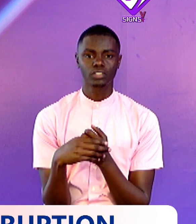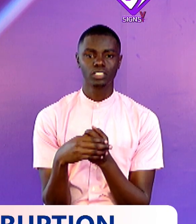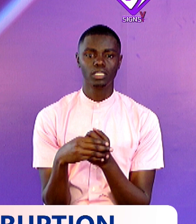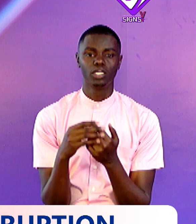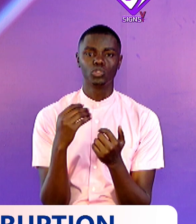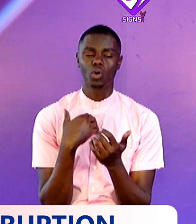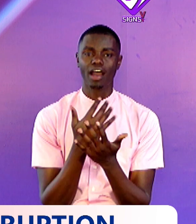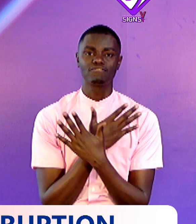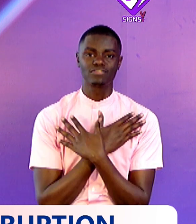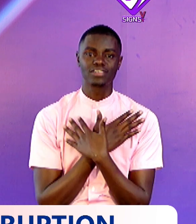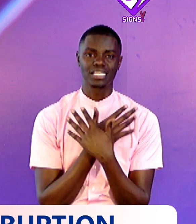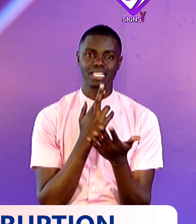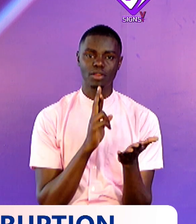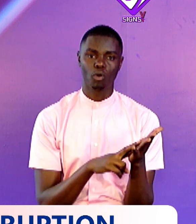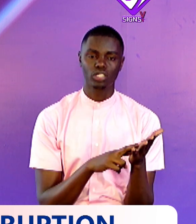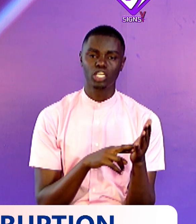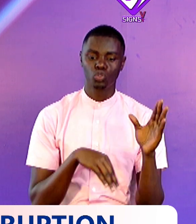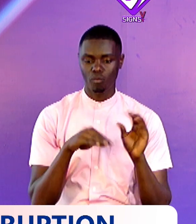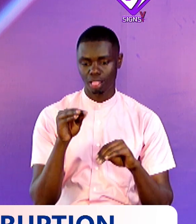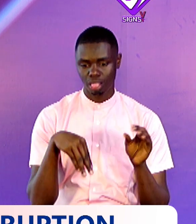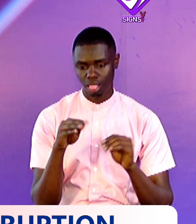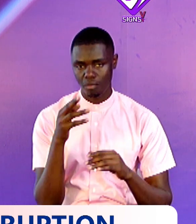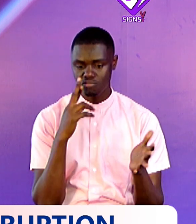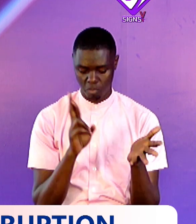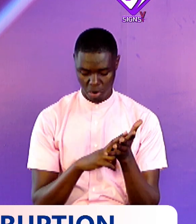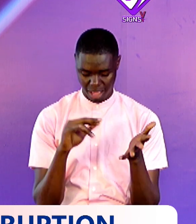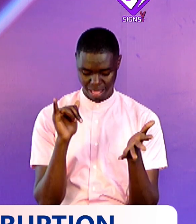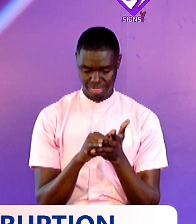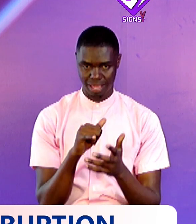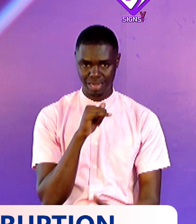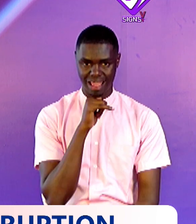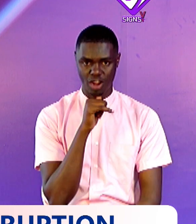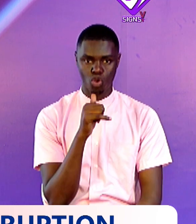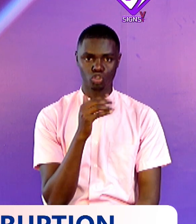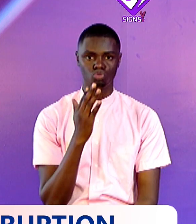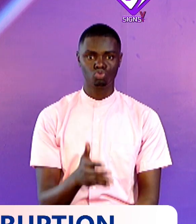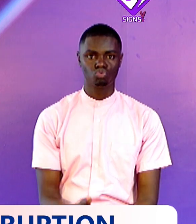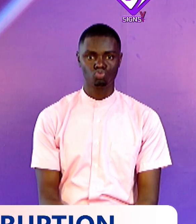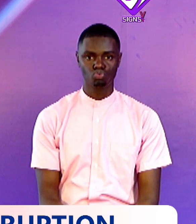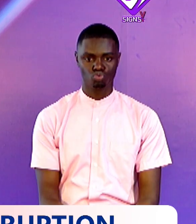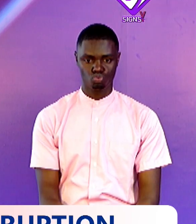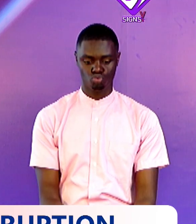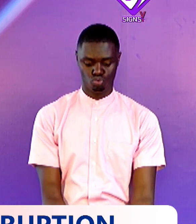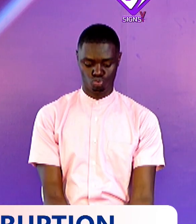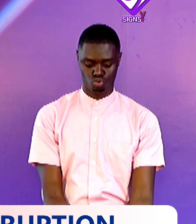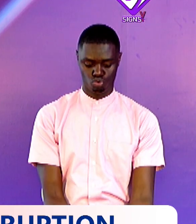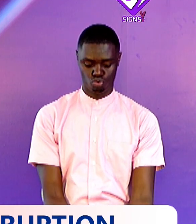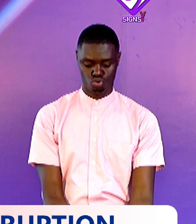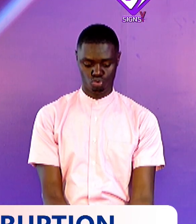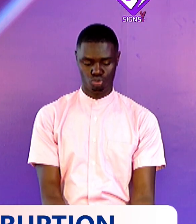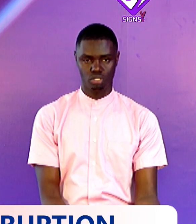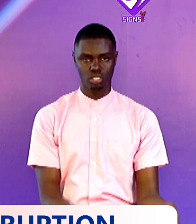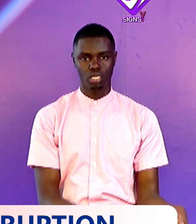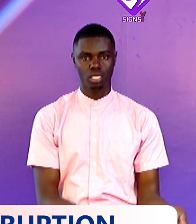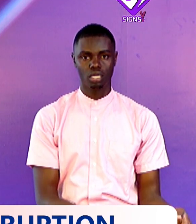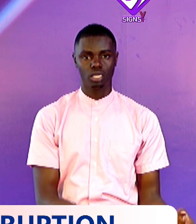friendly reports, to come up with reports that are not truthful, reports that look